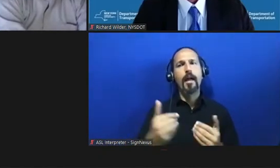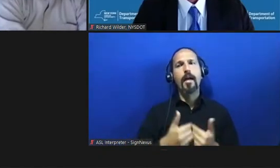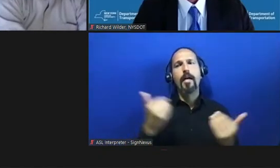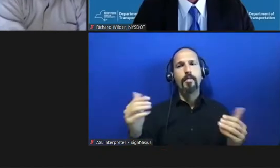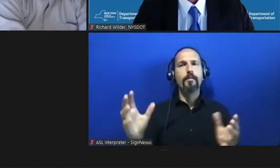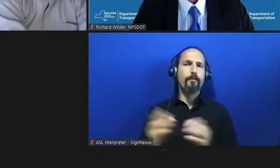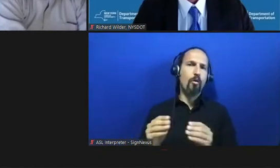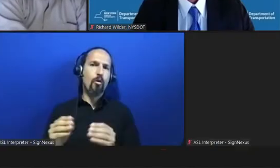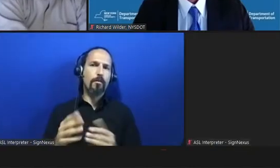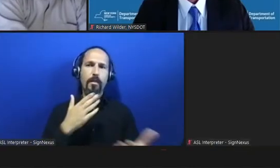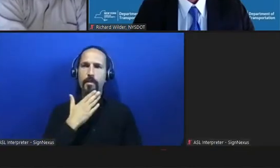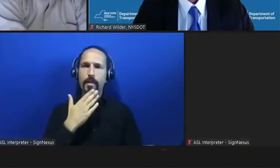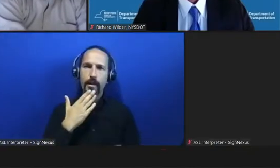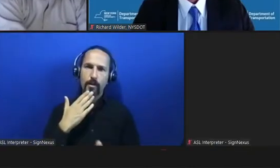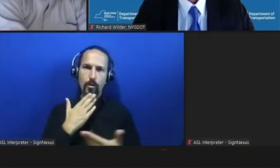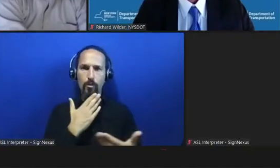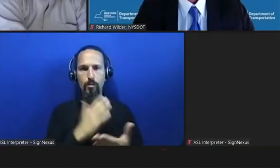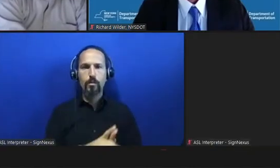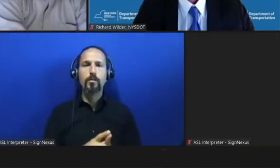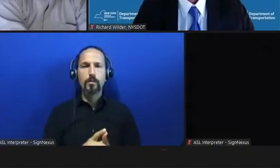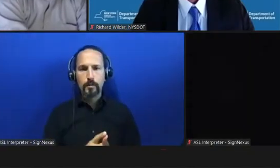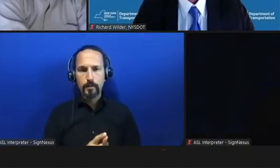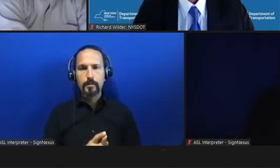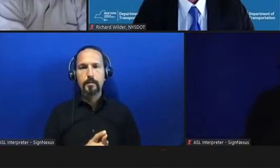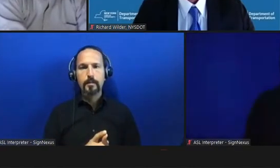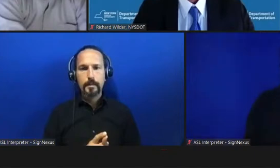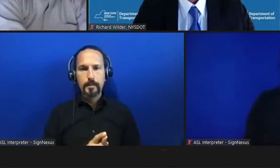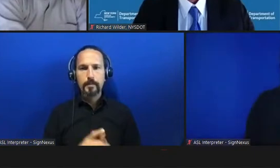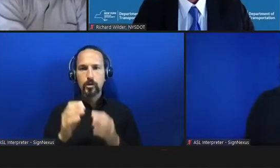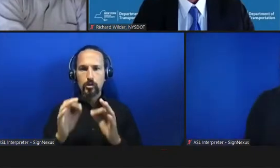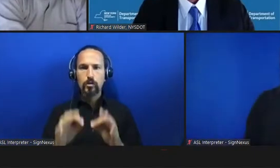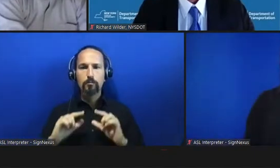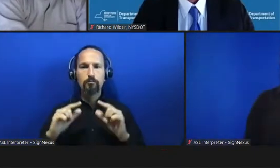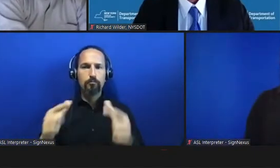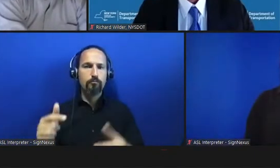thank you thank you